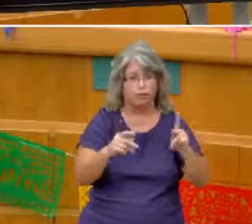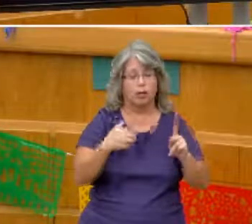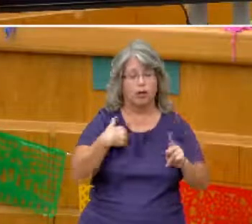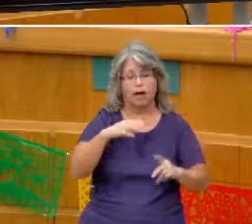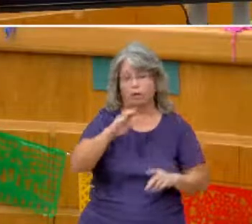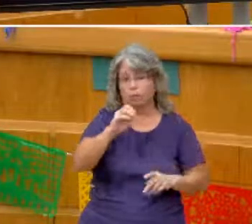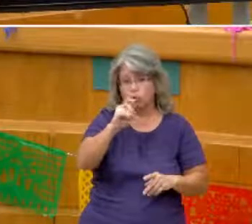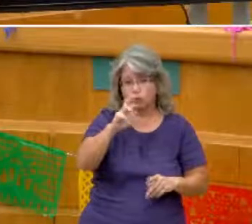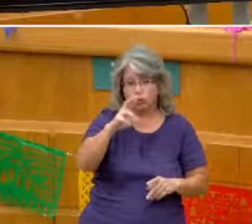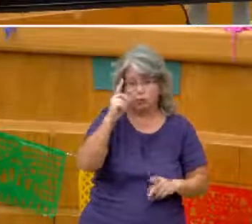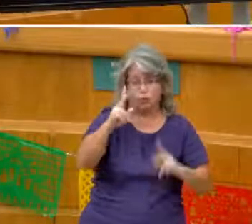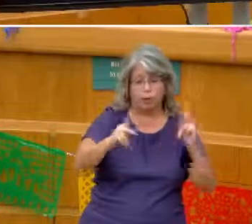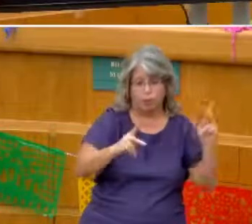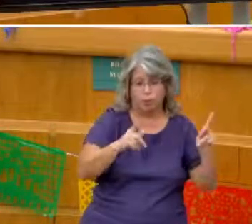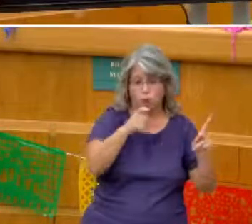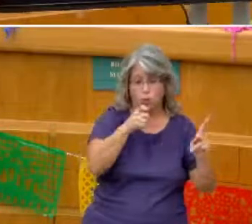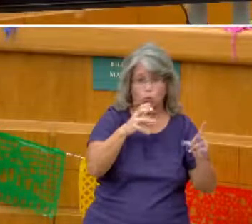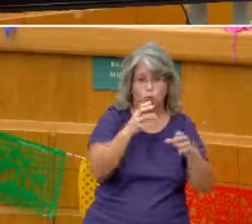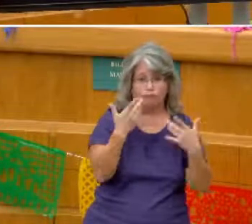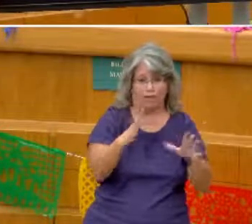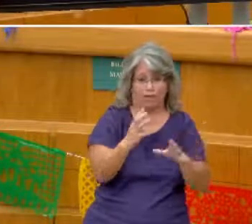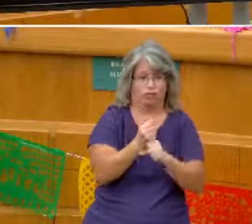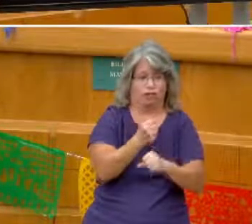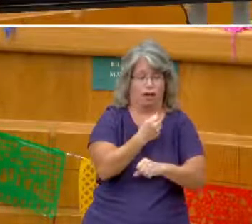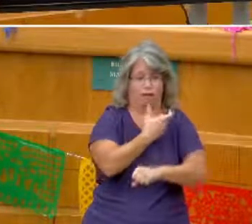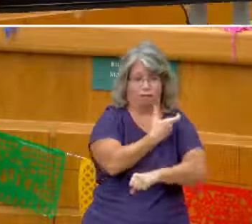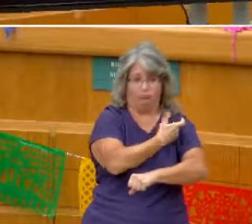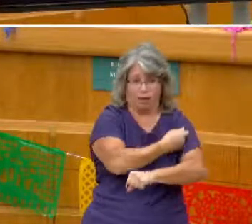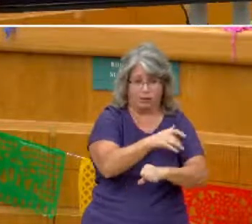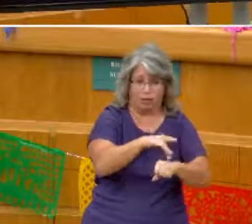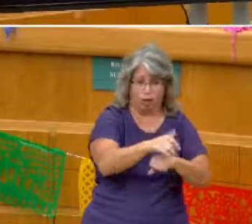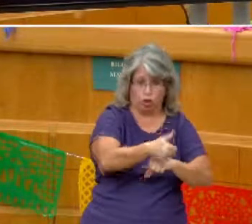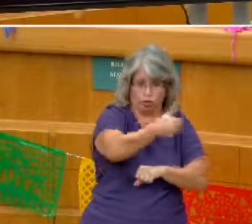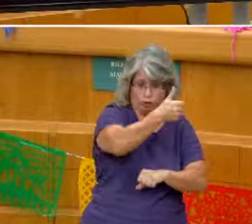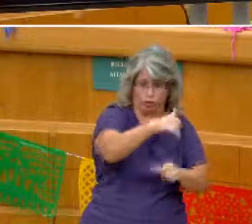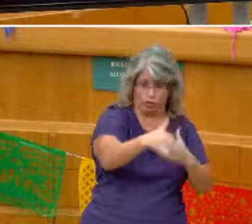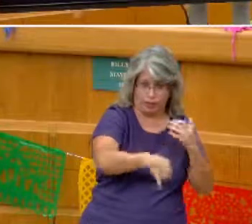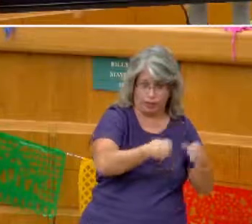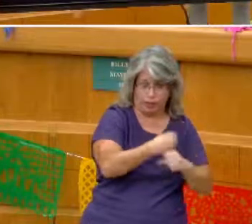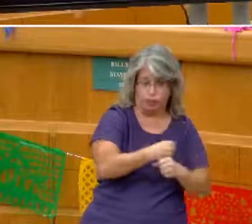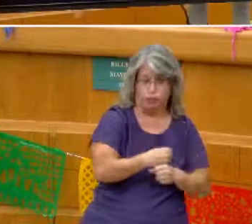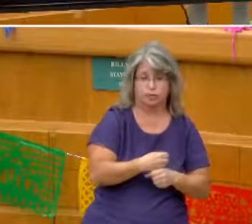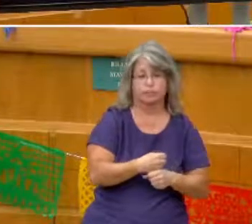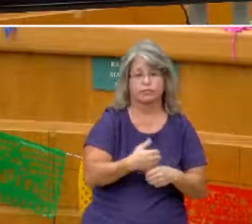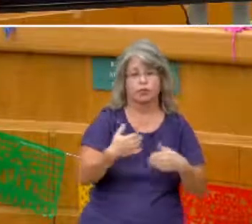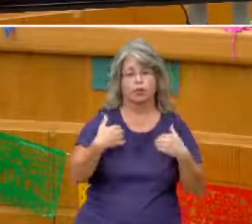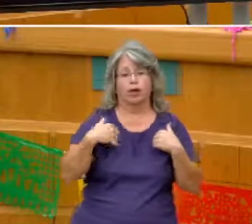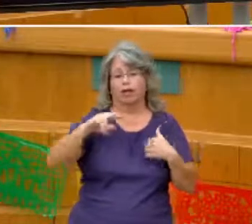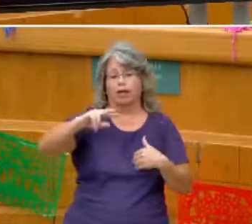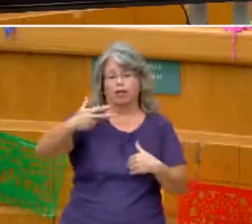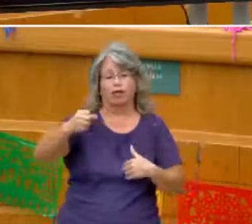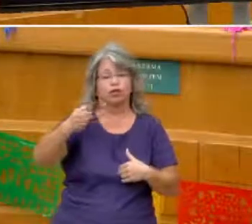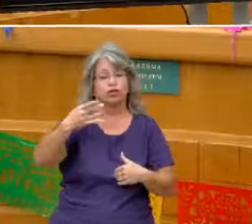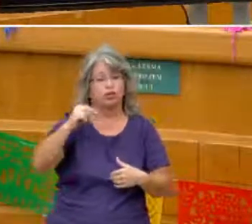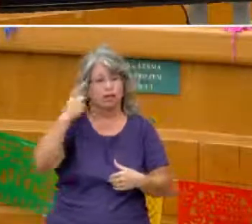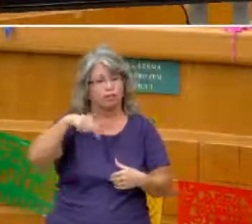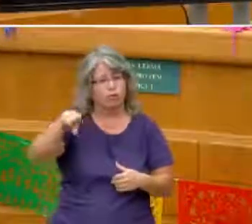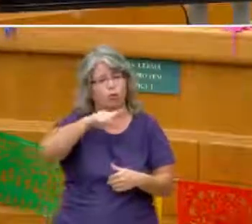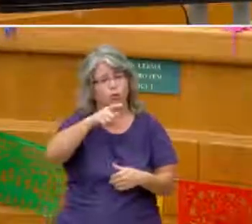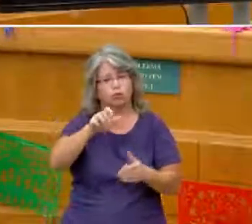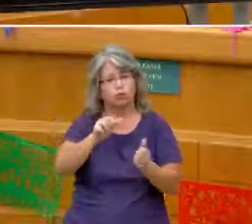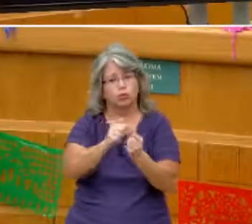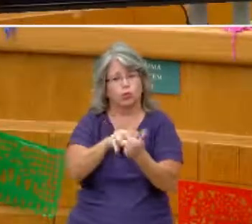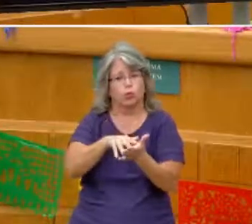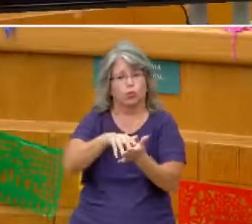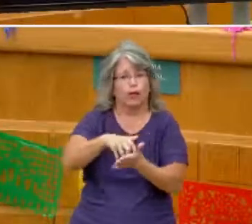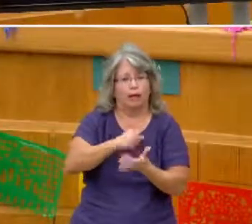third shots for those with compromised immune systems. COVID thrives in flu season, and flu season is approaching as